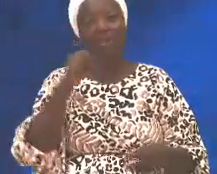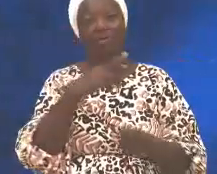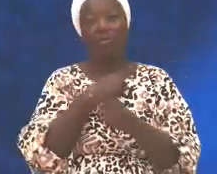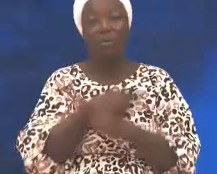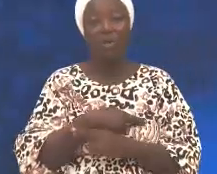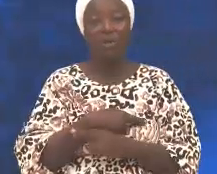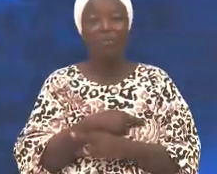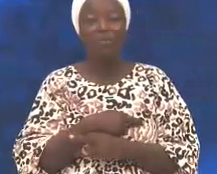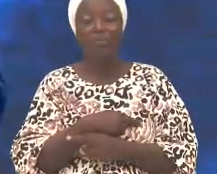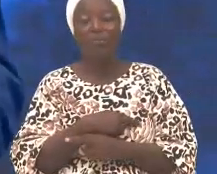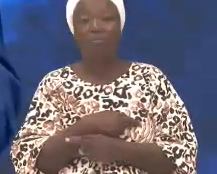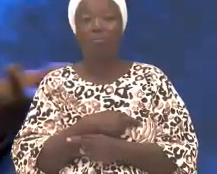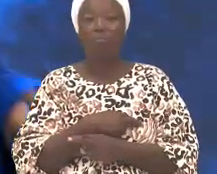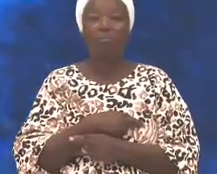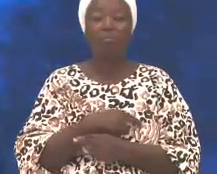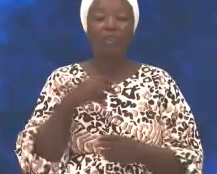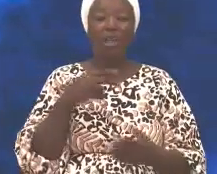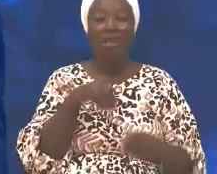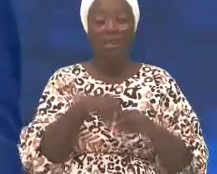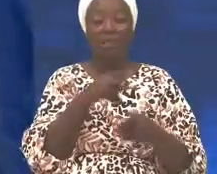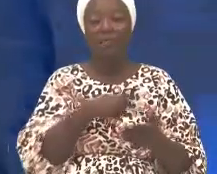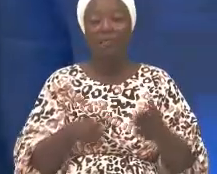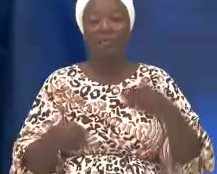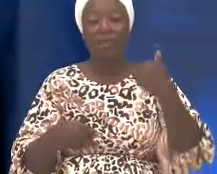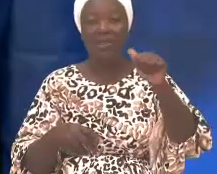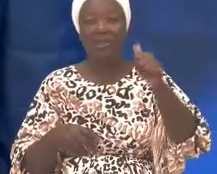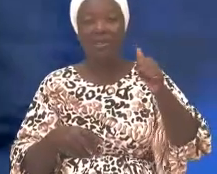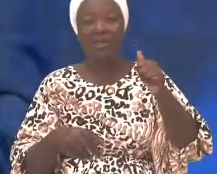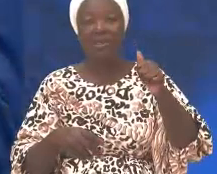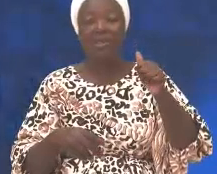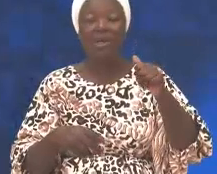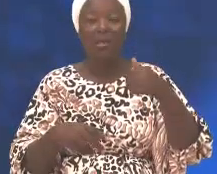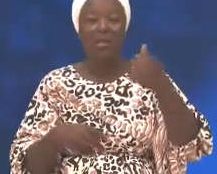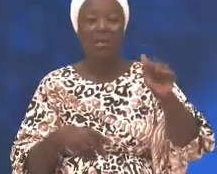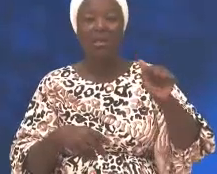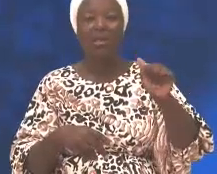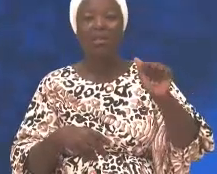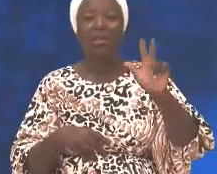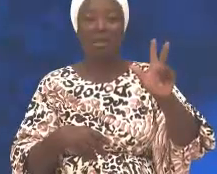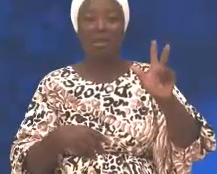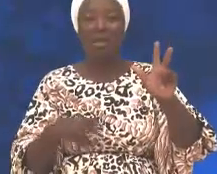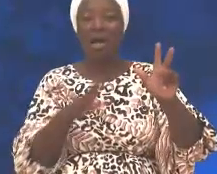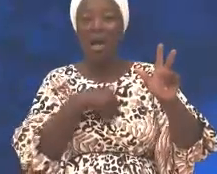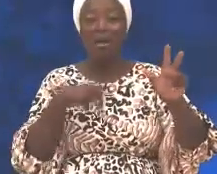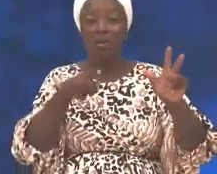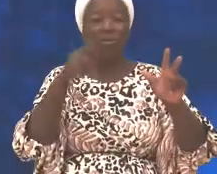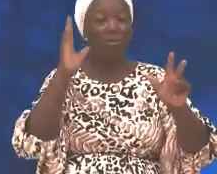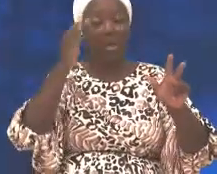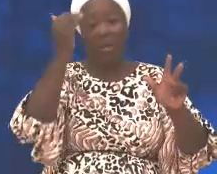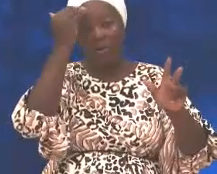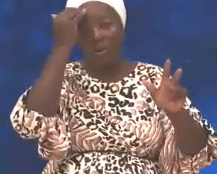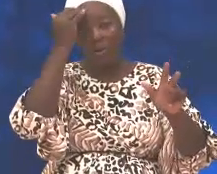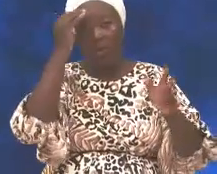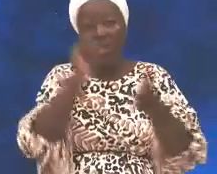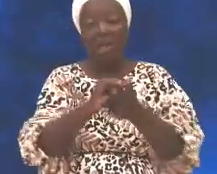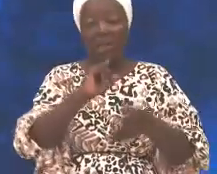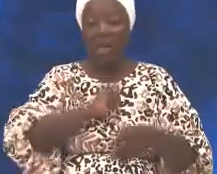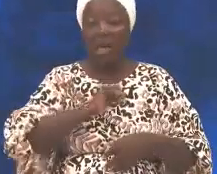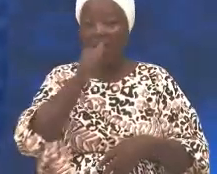13, in verse 13, and ye shall know that I am, not I was, not I will be, I am the